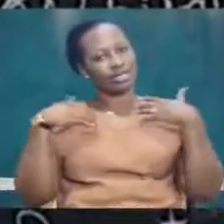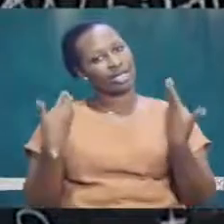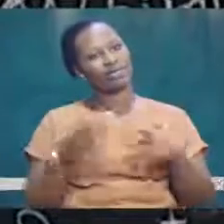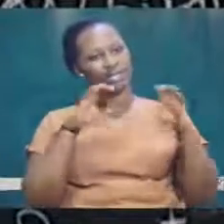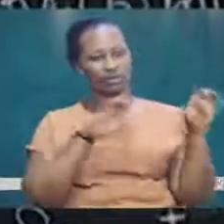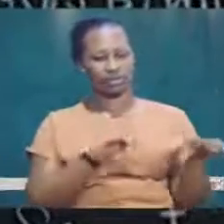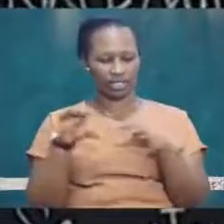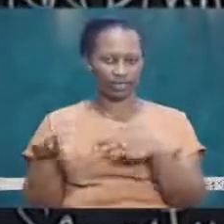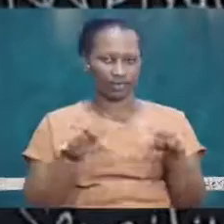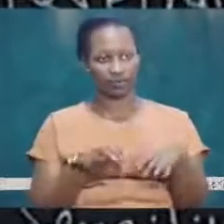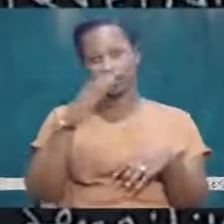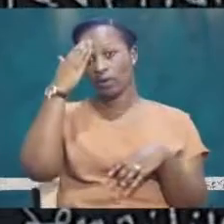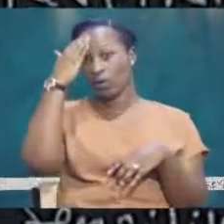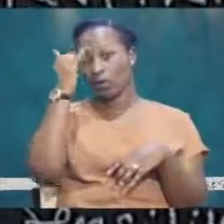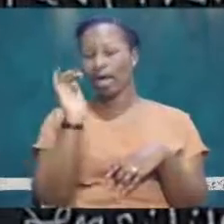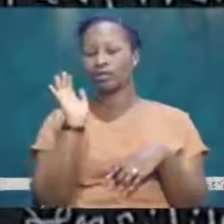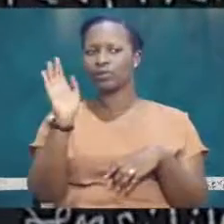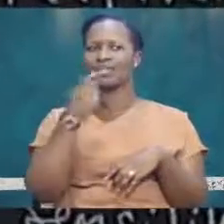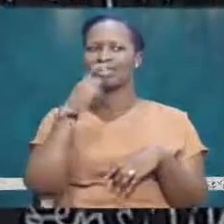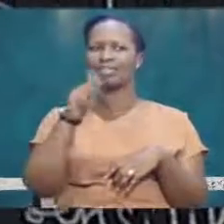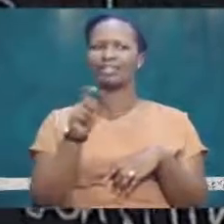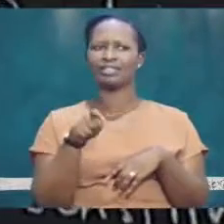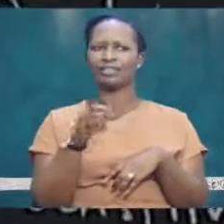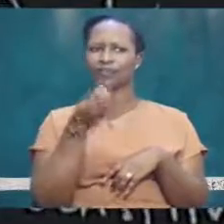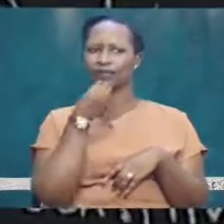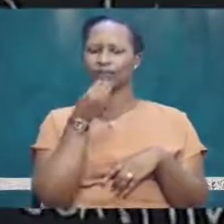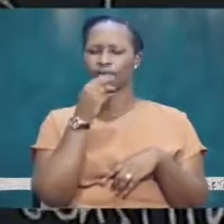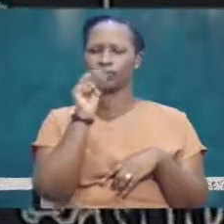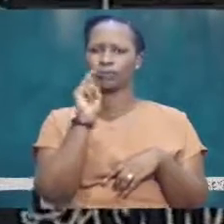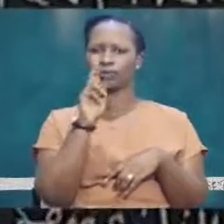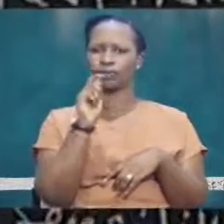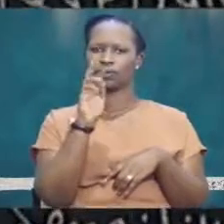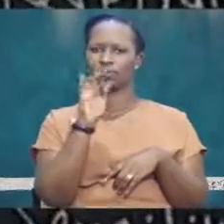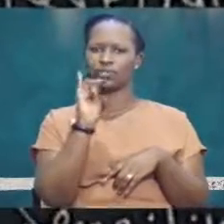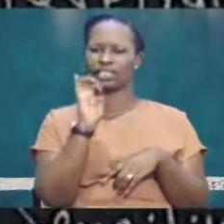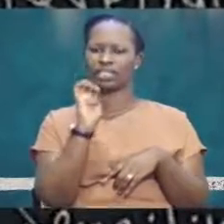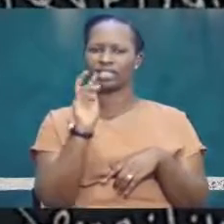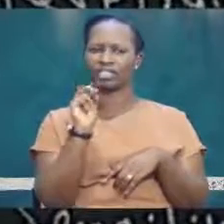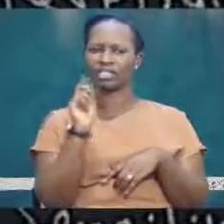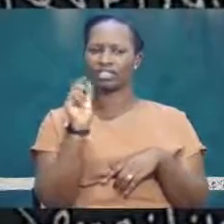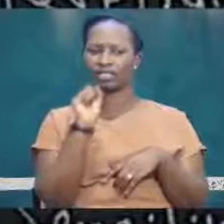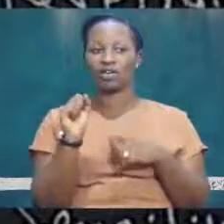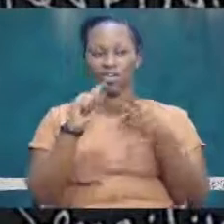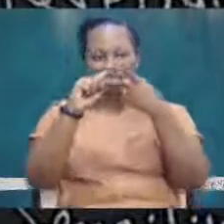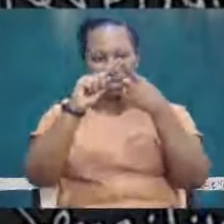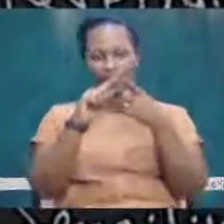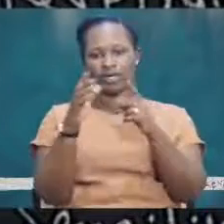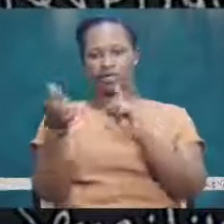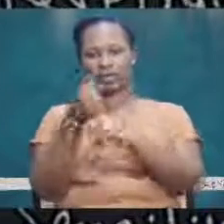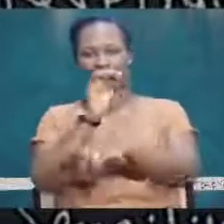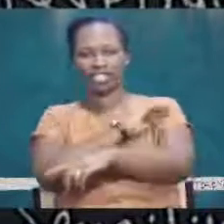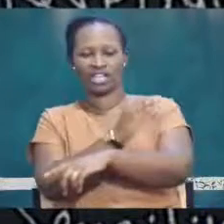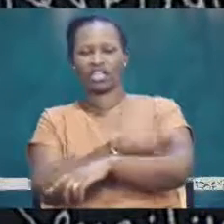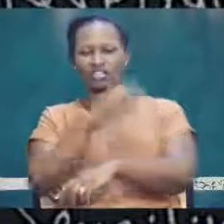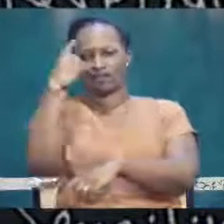survive. Why do they need food nutrients? 1, to get energy for